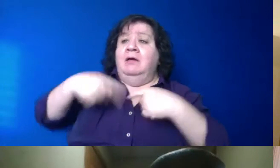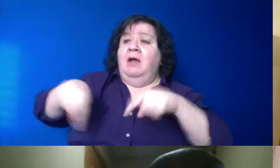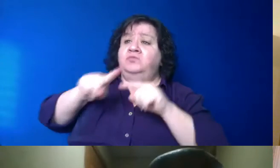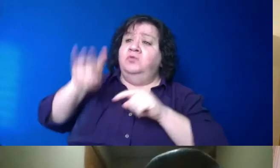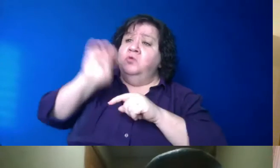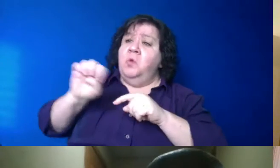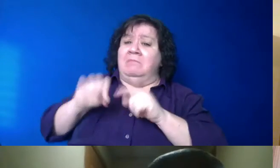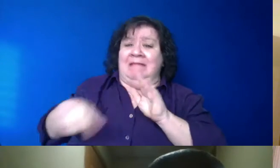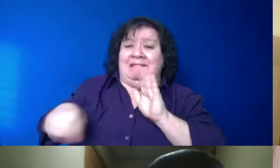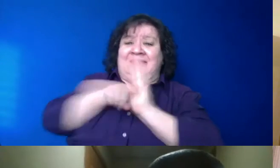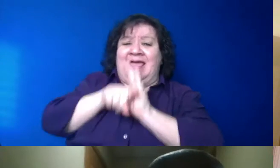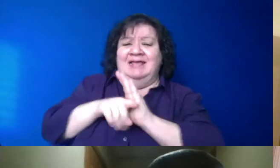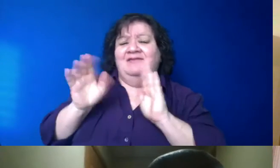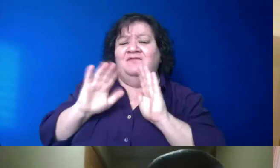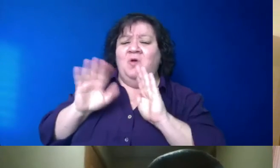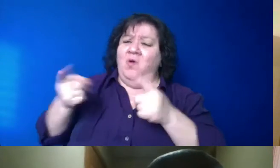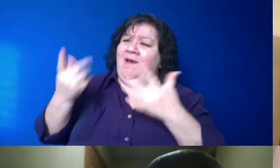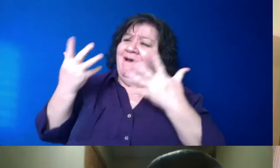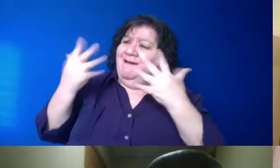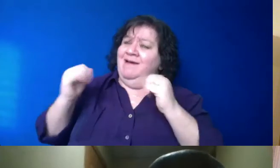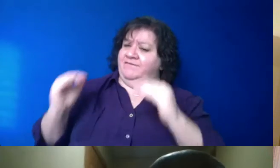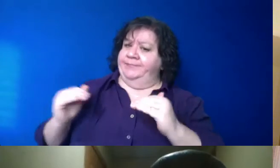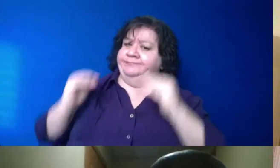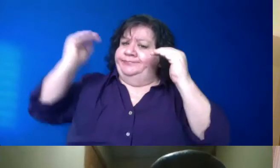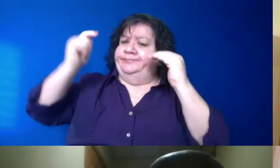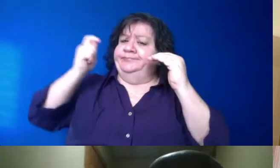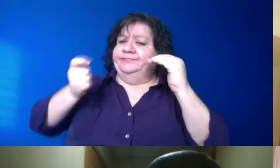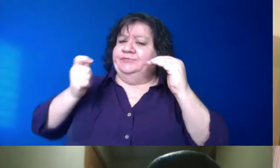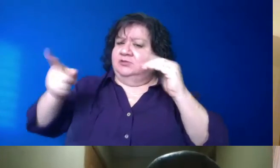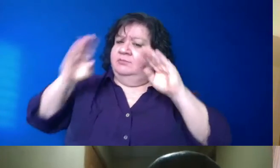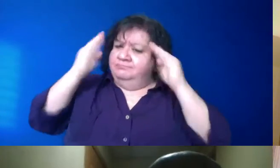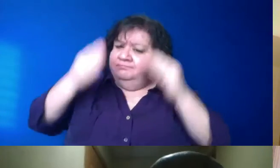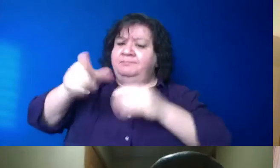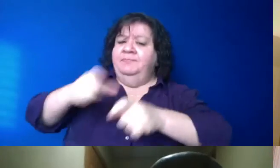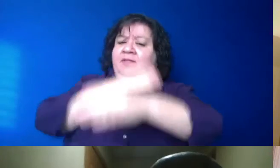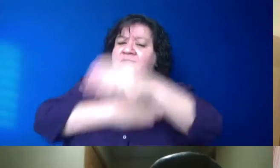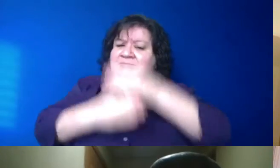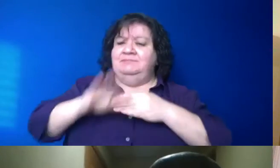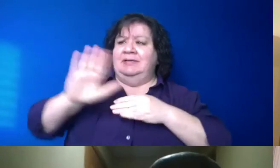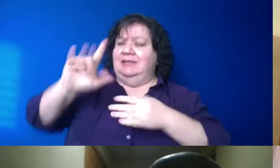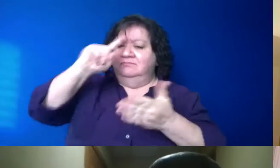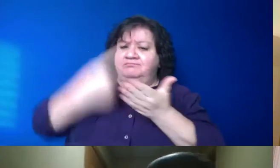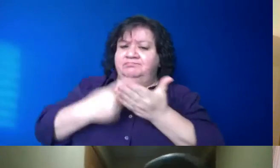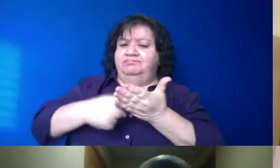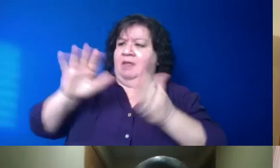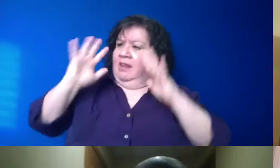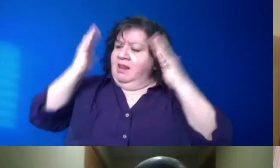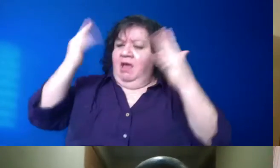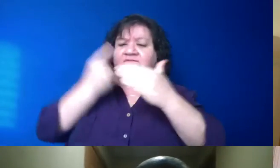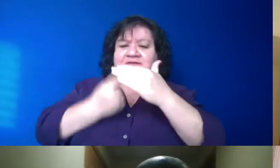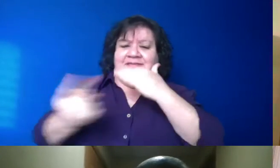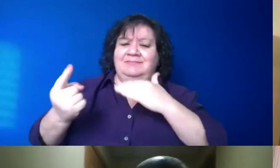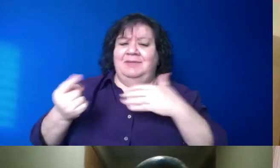Protocol is unwelcome. Thank you. Let me see if we have